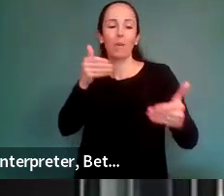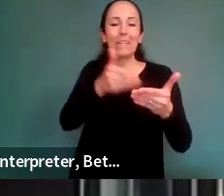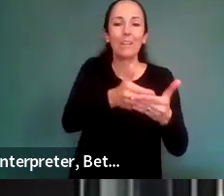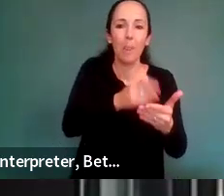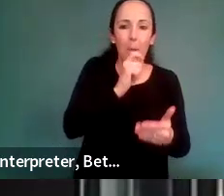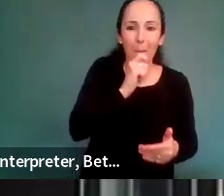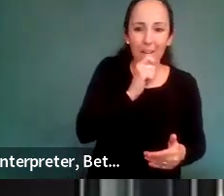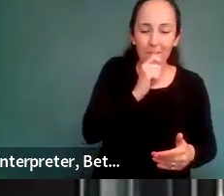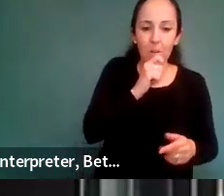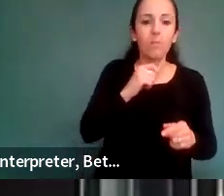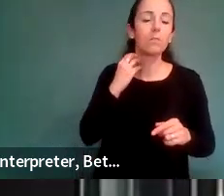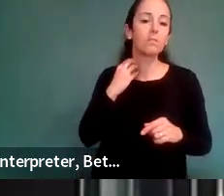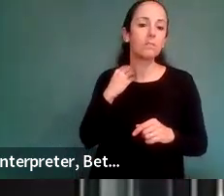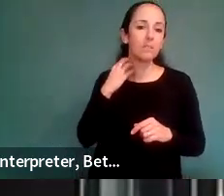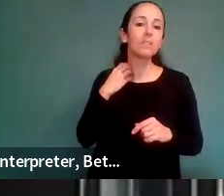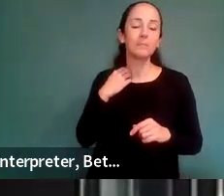I'll be